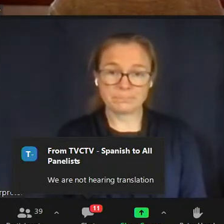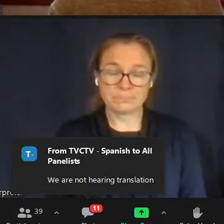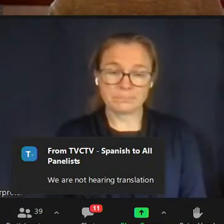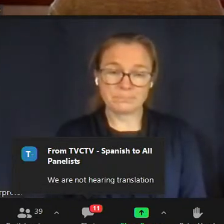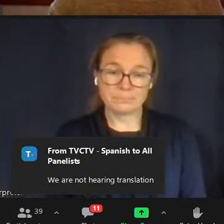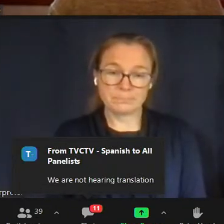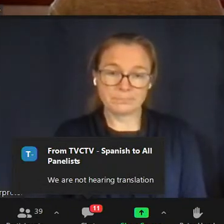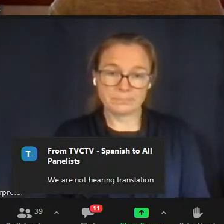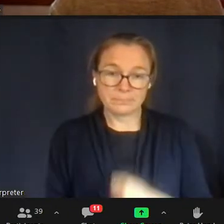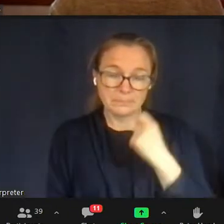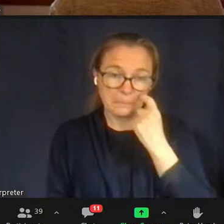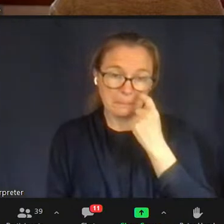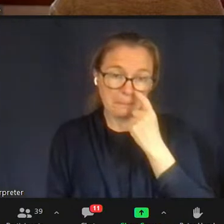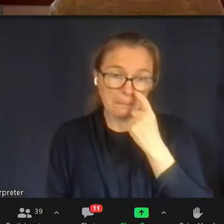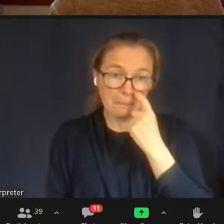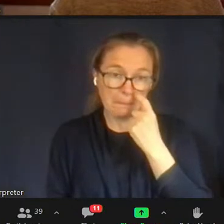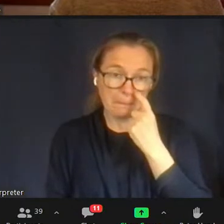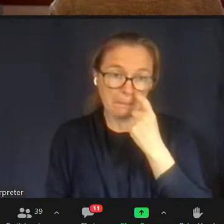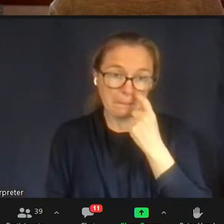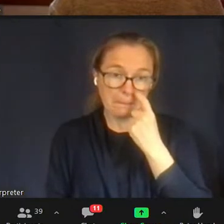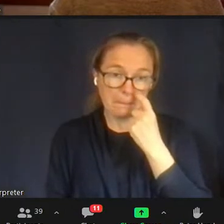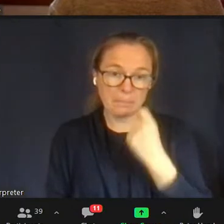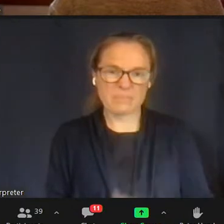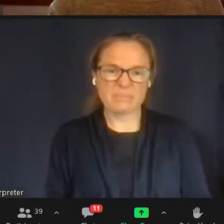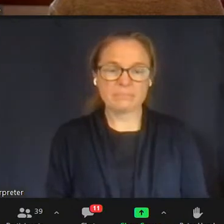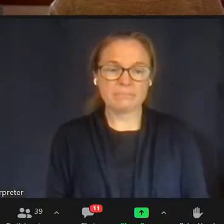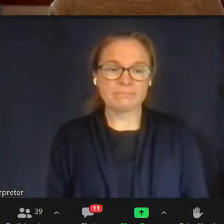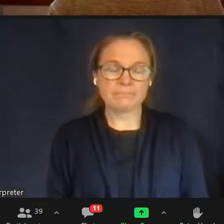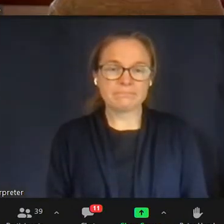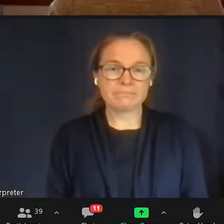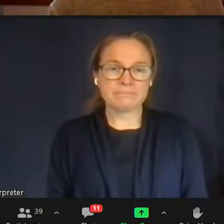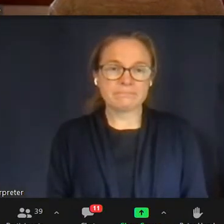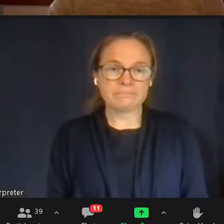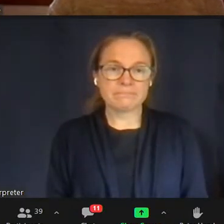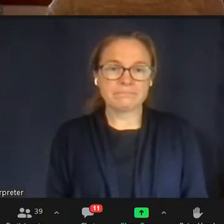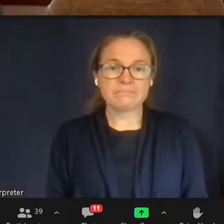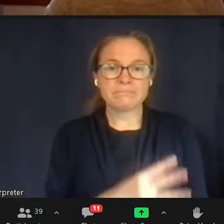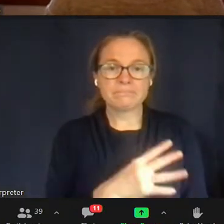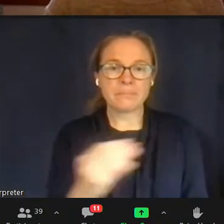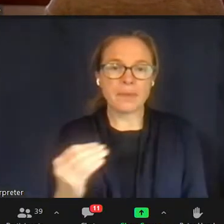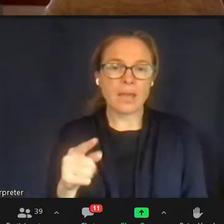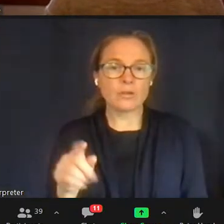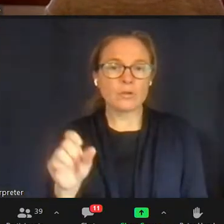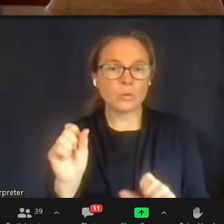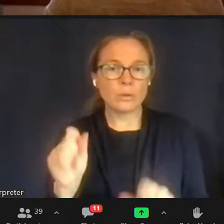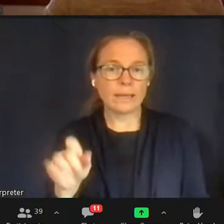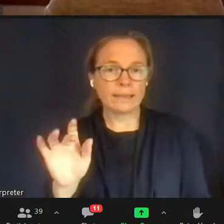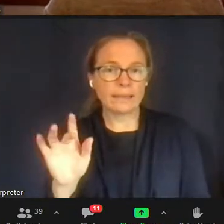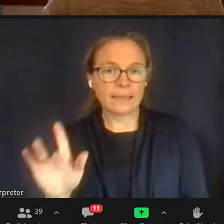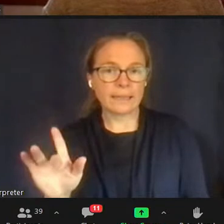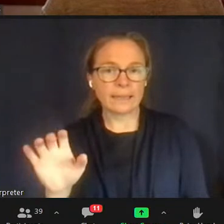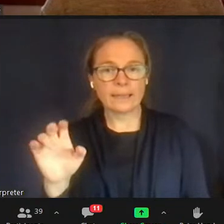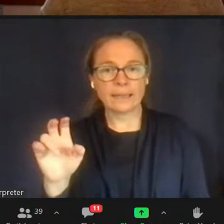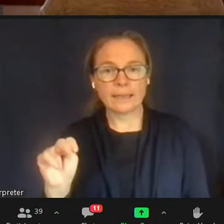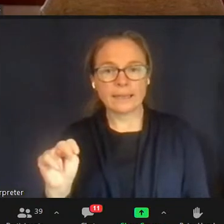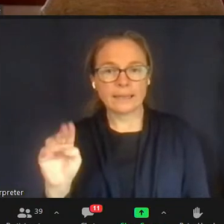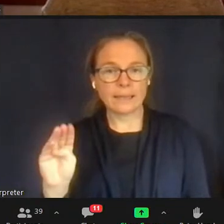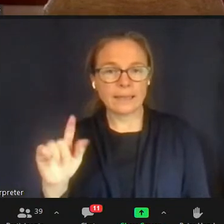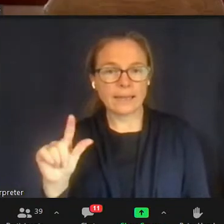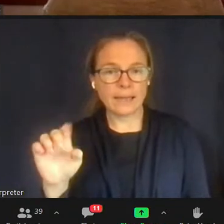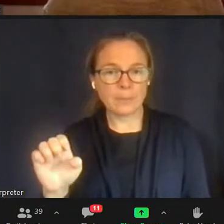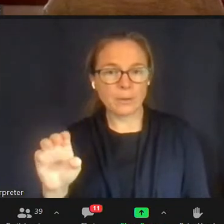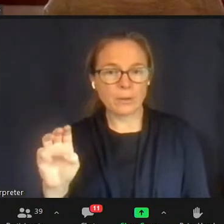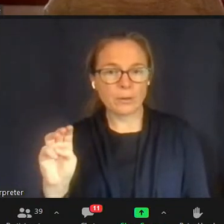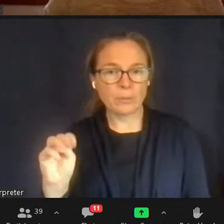Spanish, please select Spanish. Also enable mute original audio. If you have any questions, feel free to send a message in